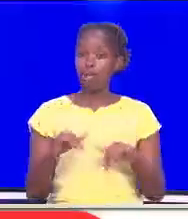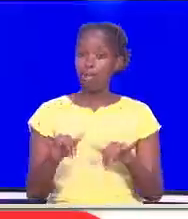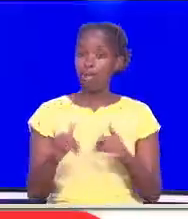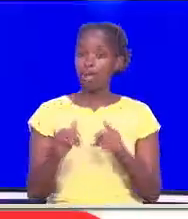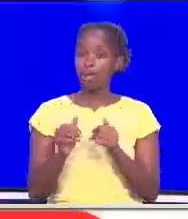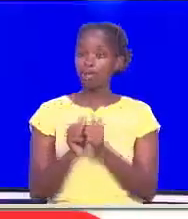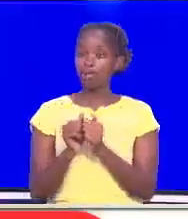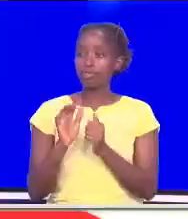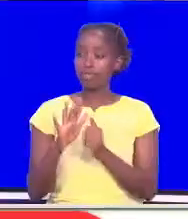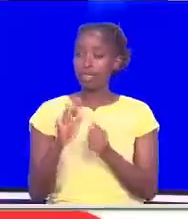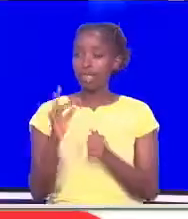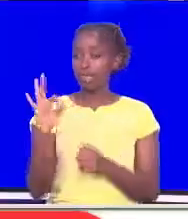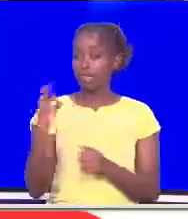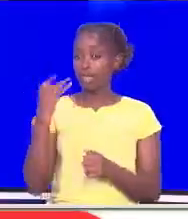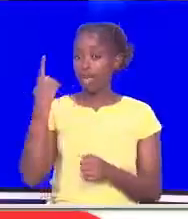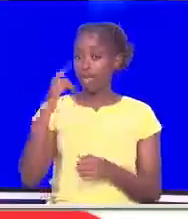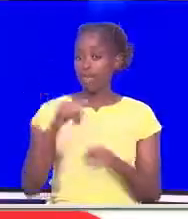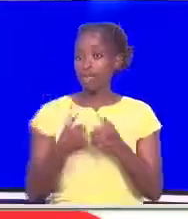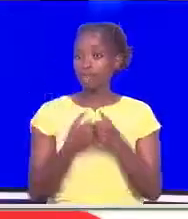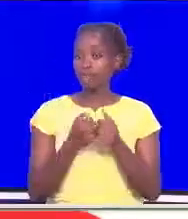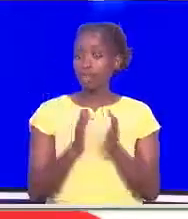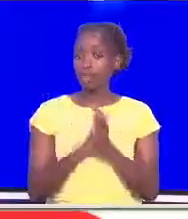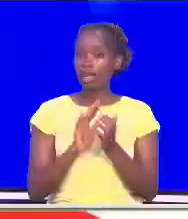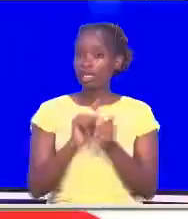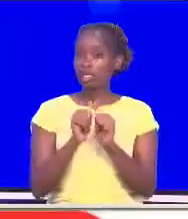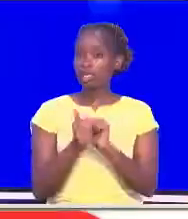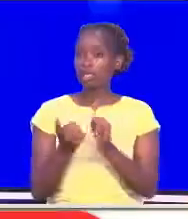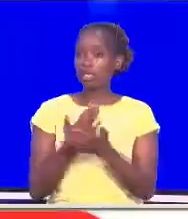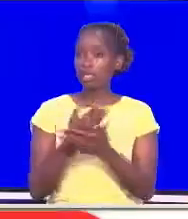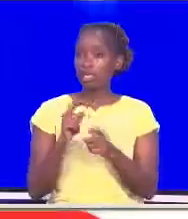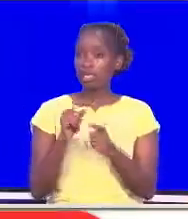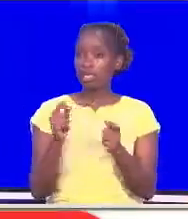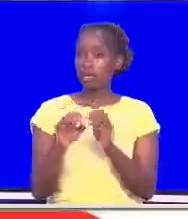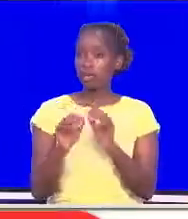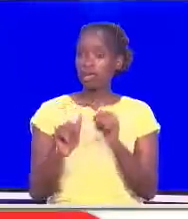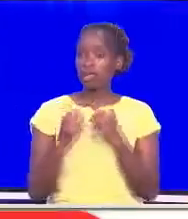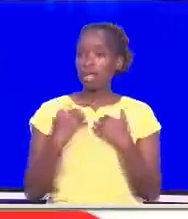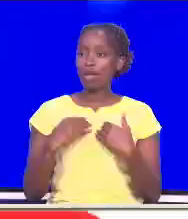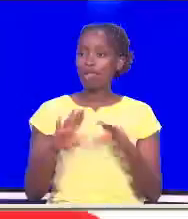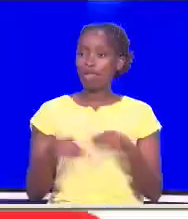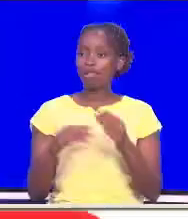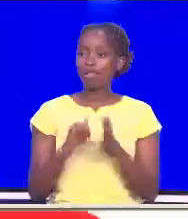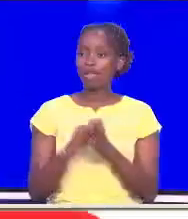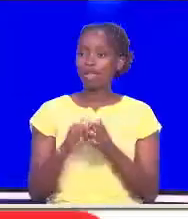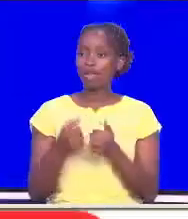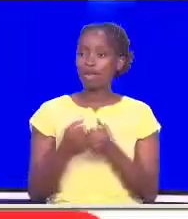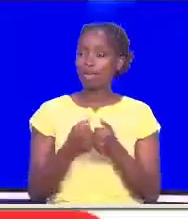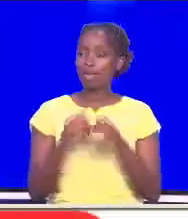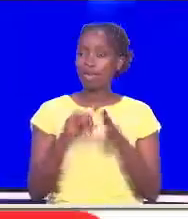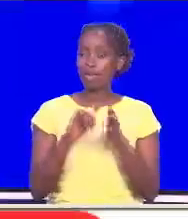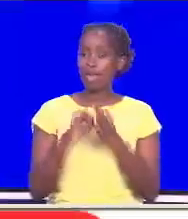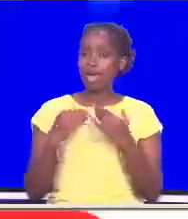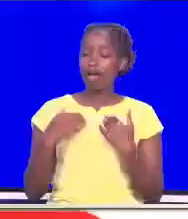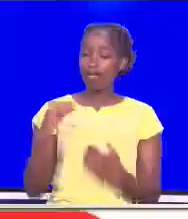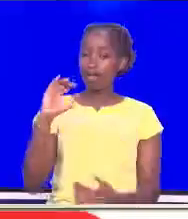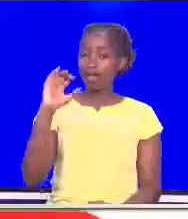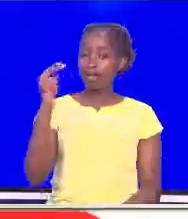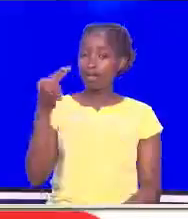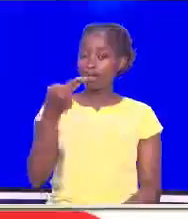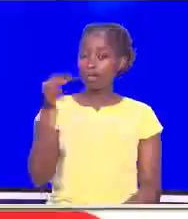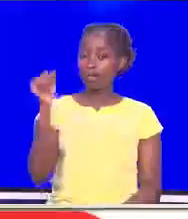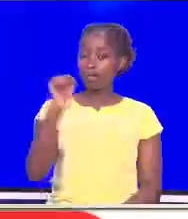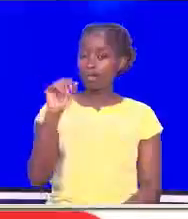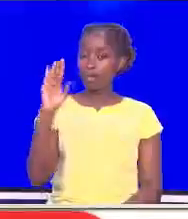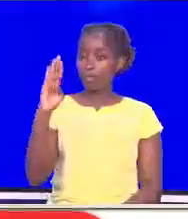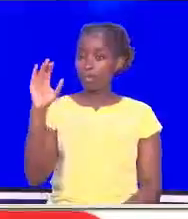watatu wakiwa ni wa ziada, na hajabadilisha kikosi ambacho kilitoa ubingwa kwenye msururu wa raga wa HSBC